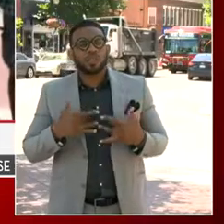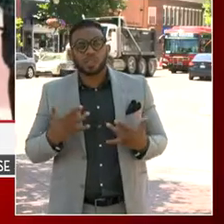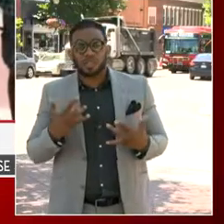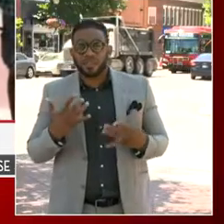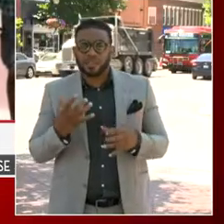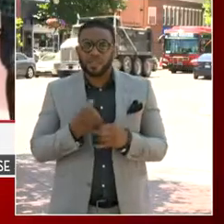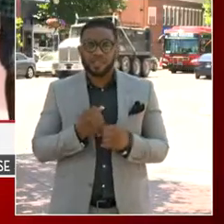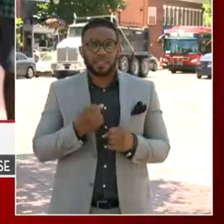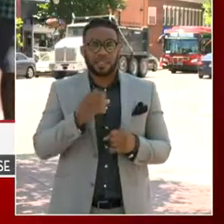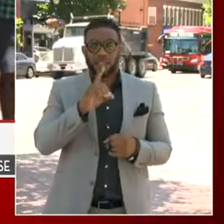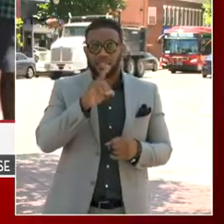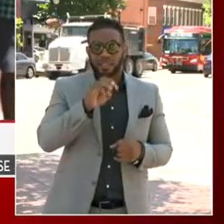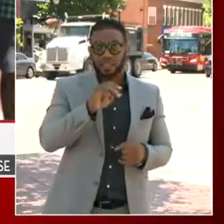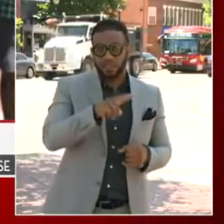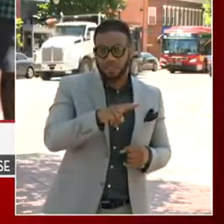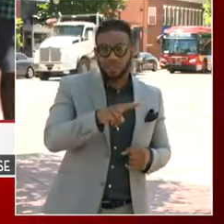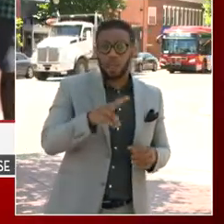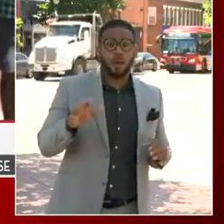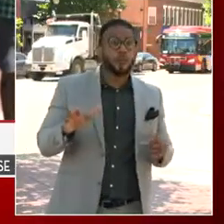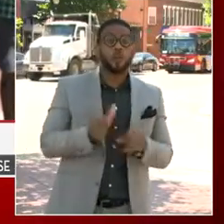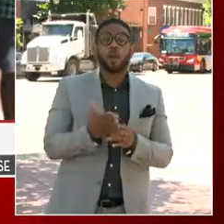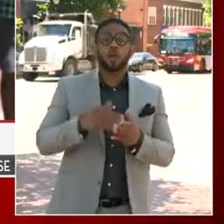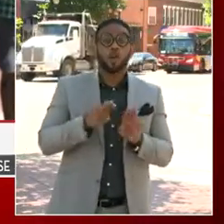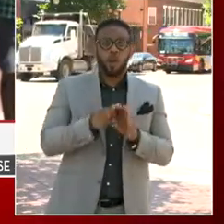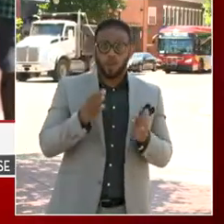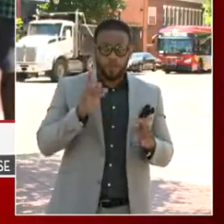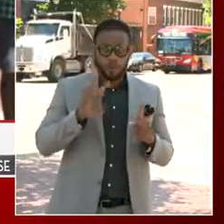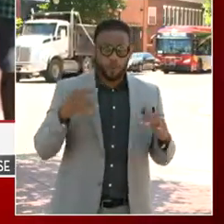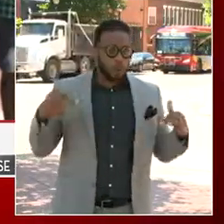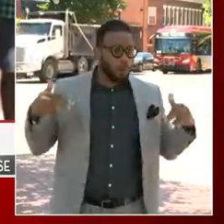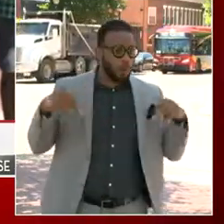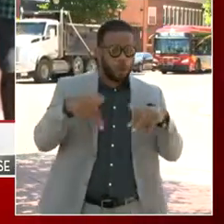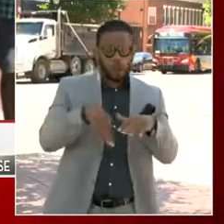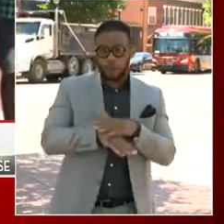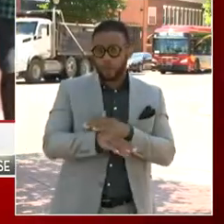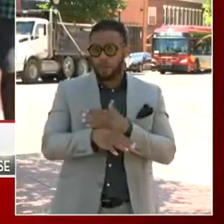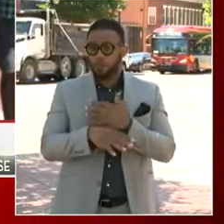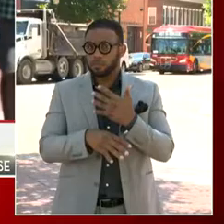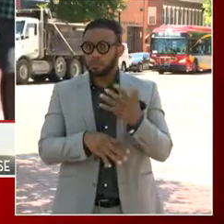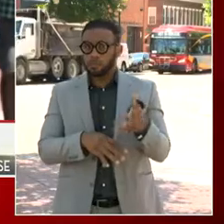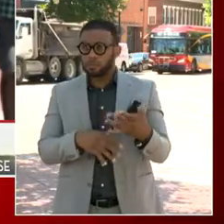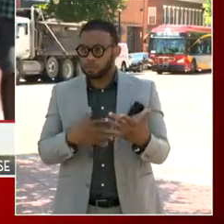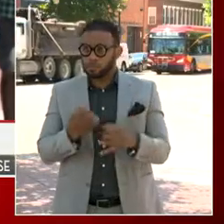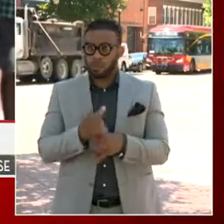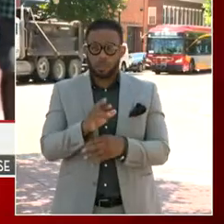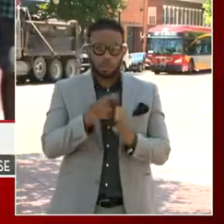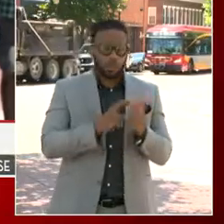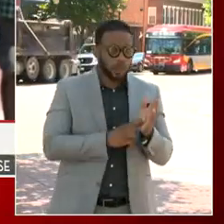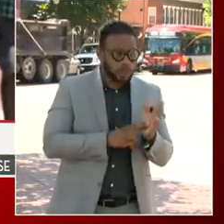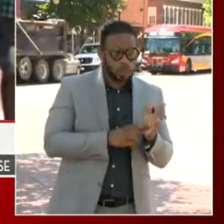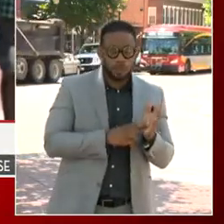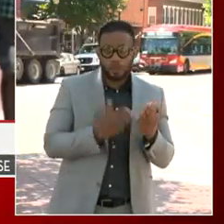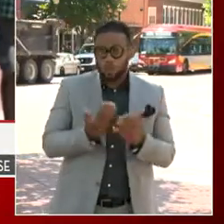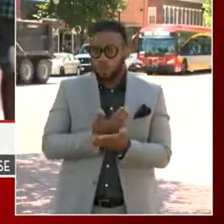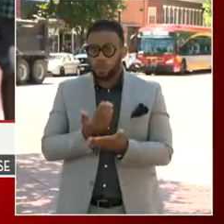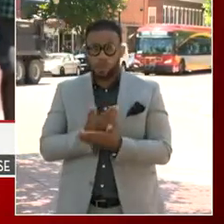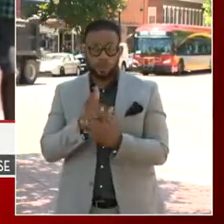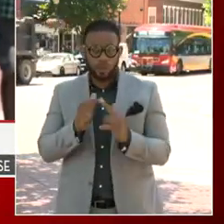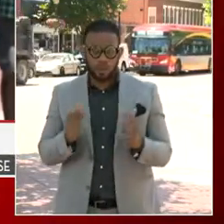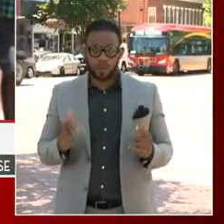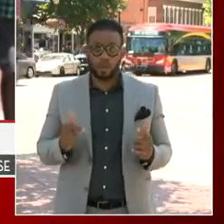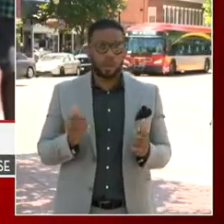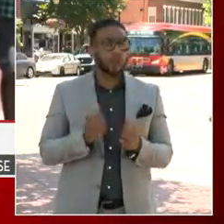getting DMV fully reopened, where people can walk in and get their registration renewals and